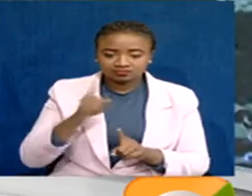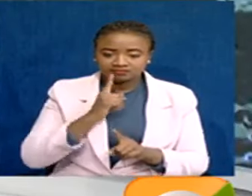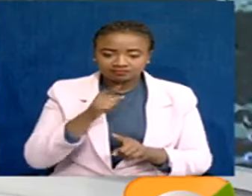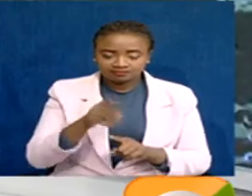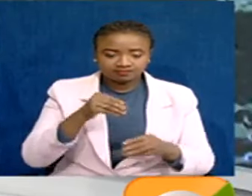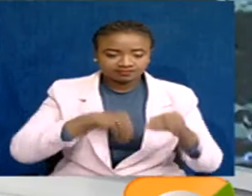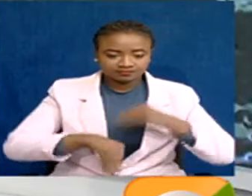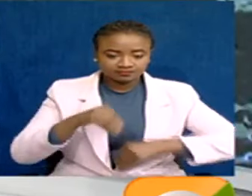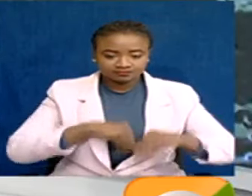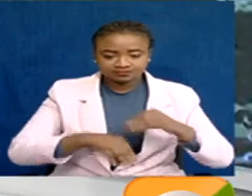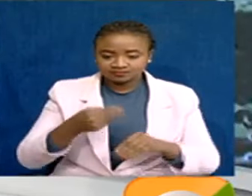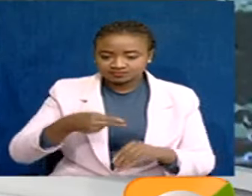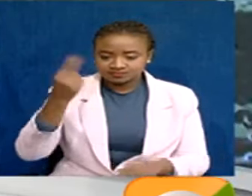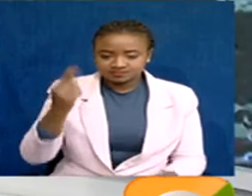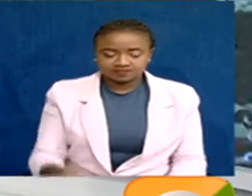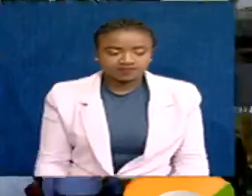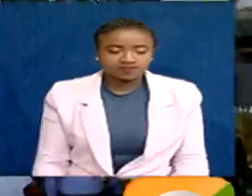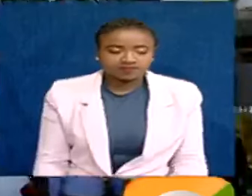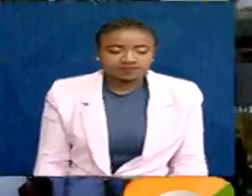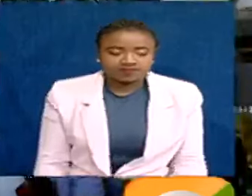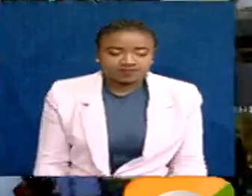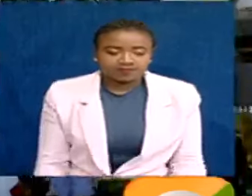the first place. Take a listen.